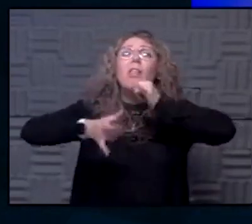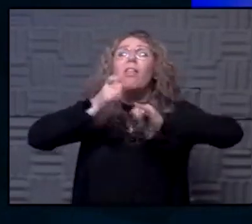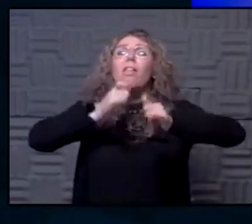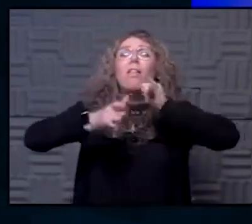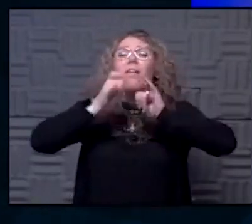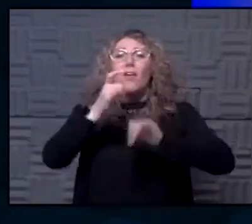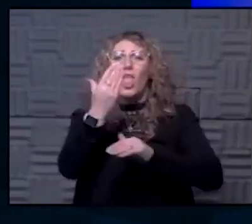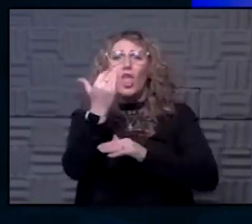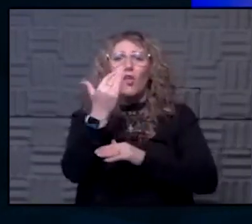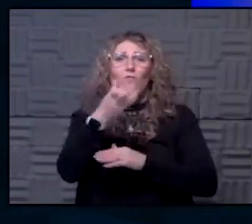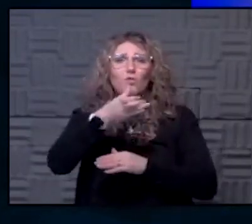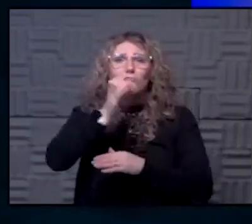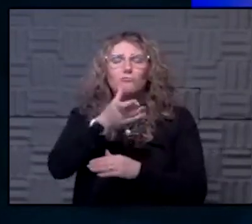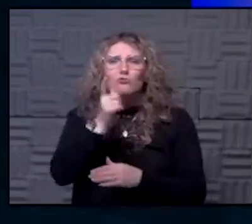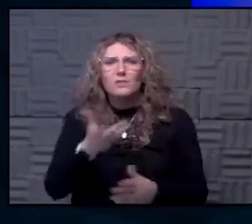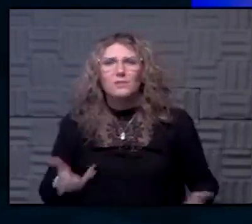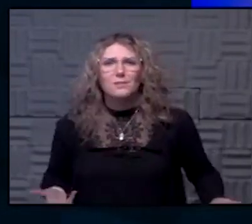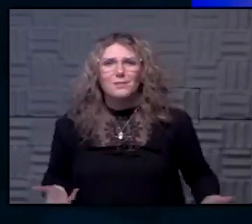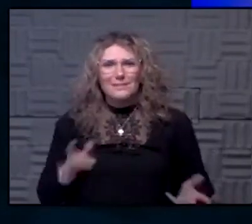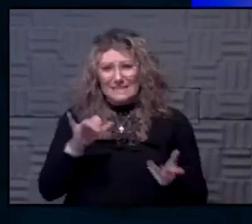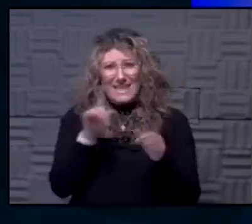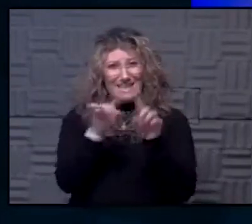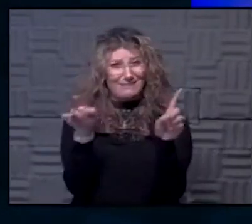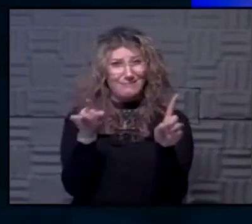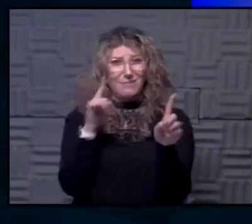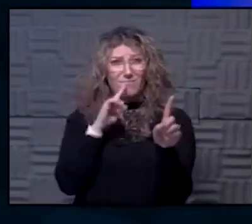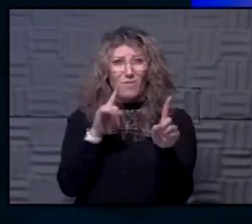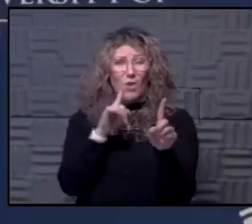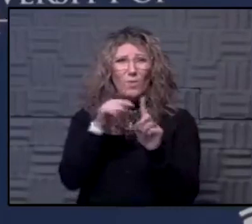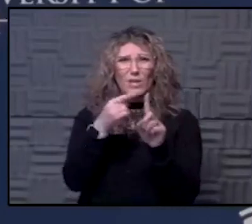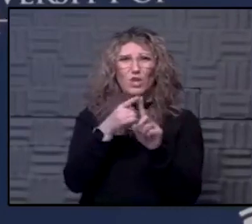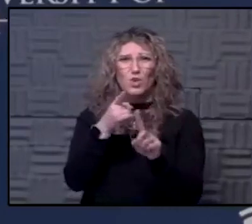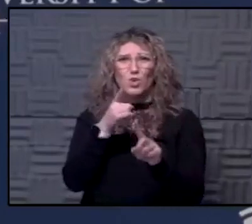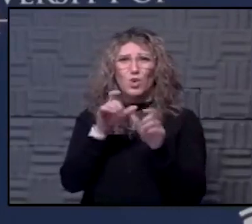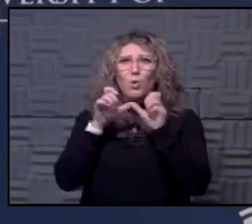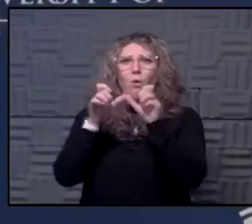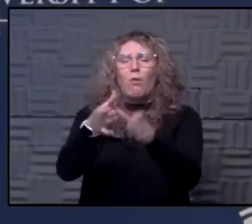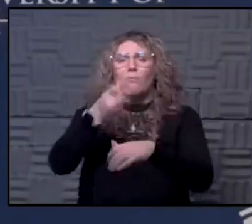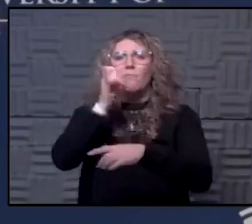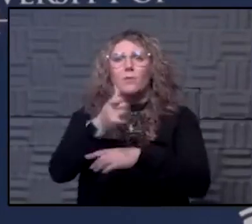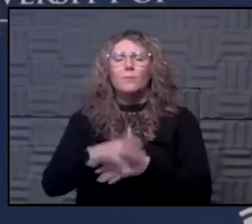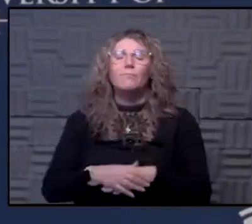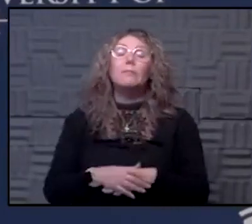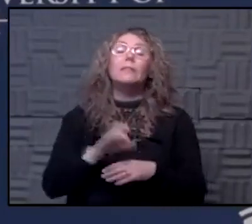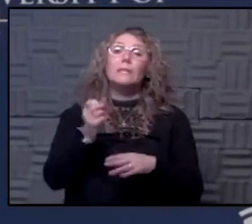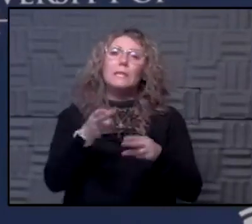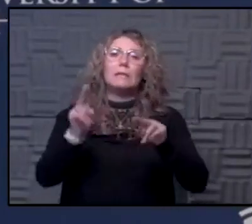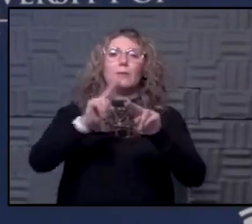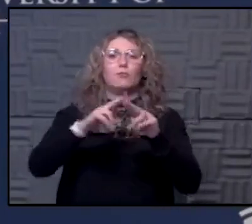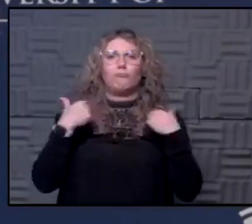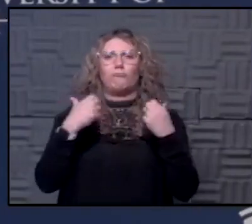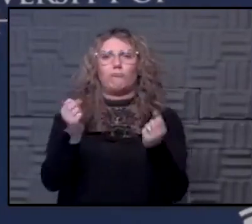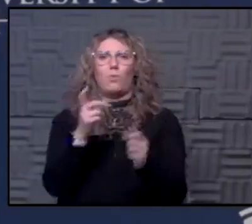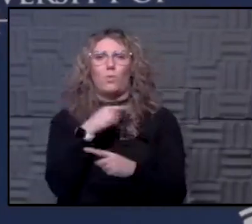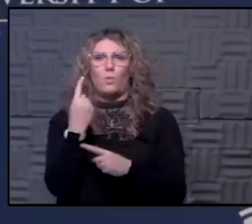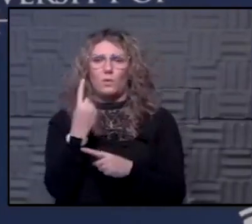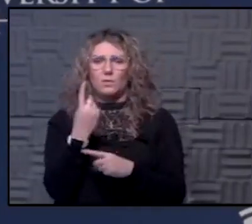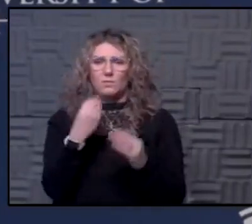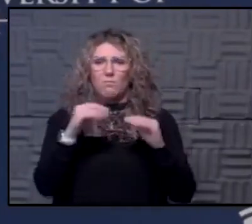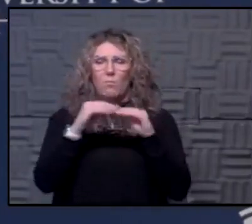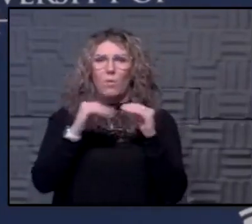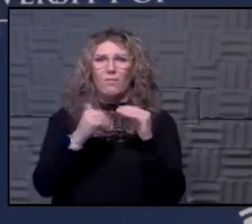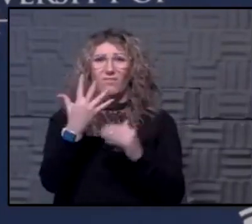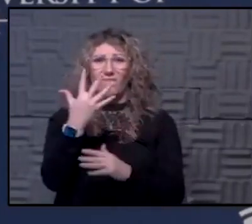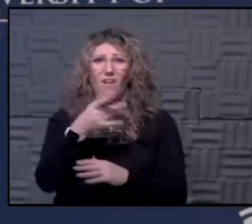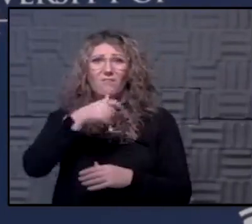these days. Does that have any difference? It does. So certainly they're showing increased risk of health concerns if for men having more than 5 drinks